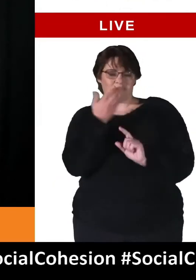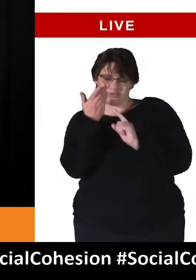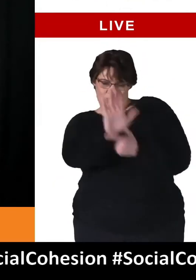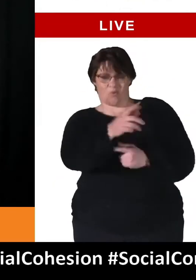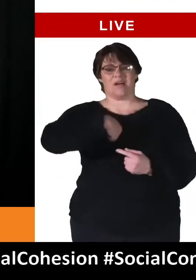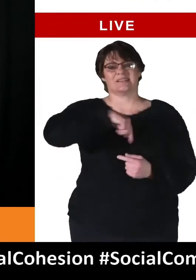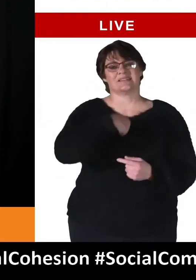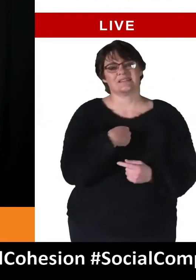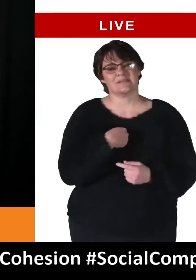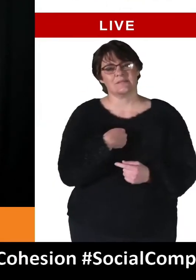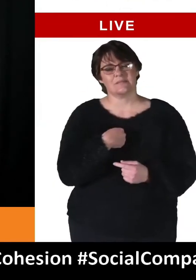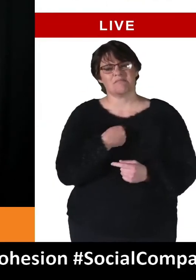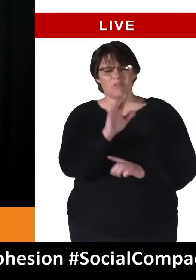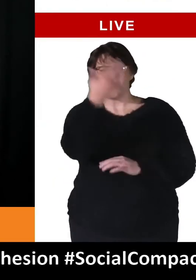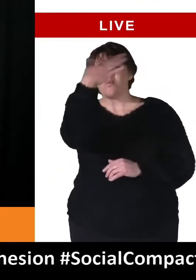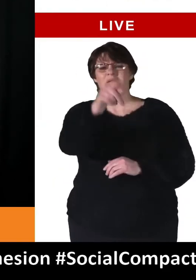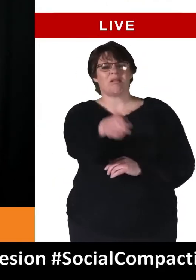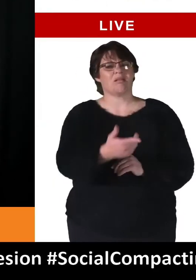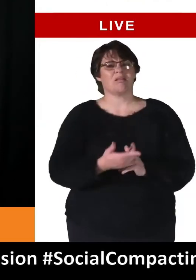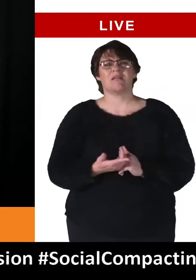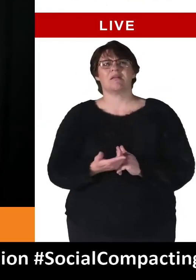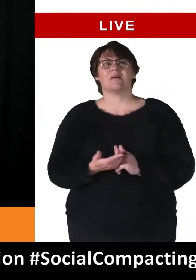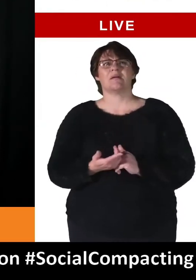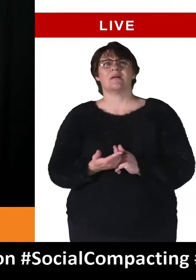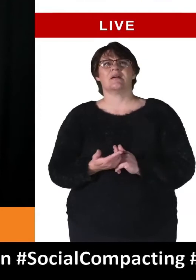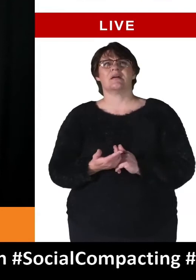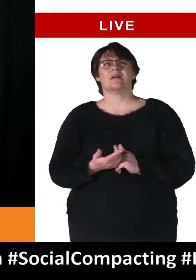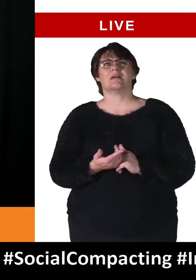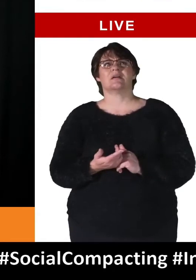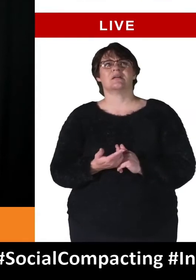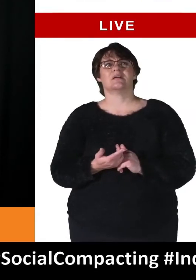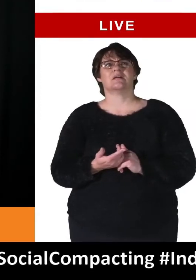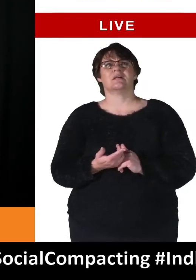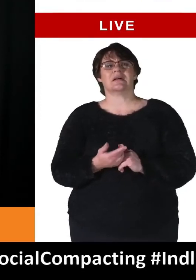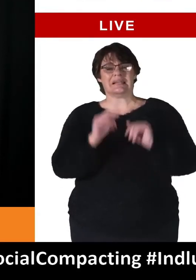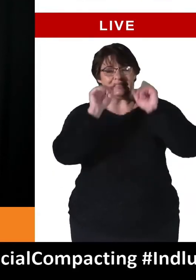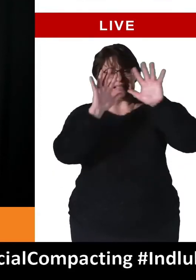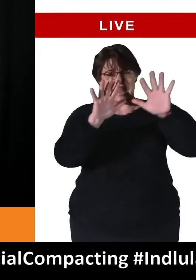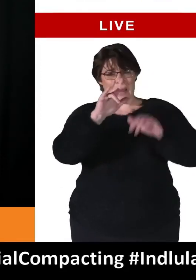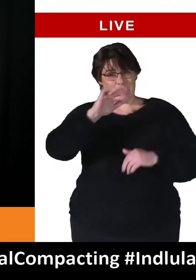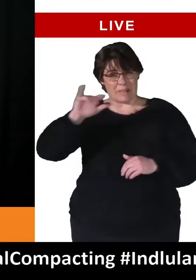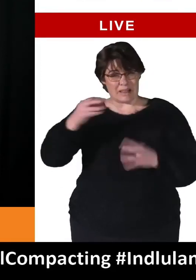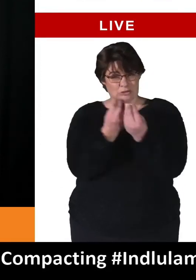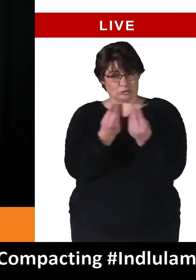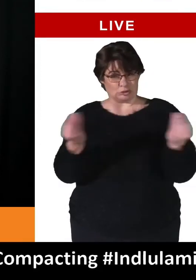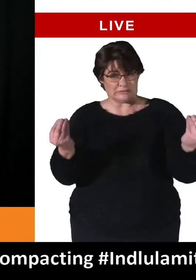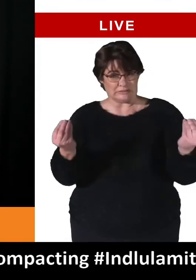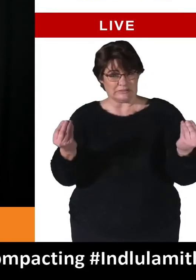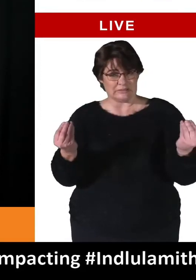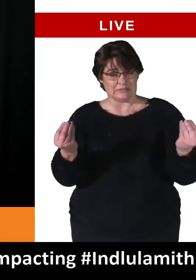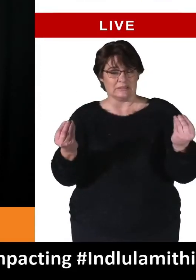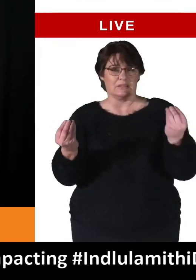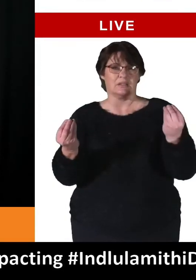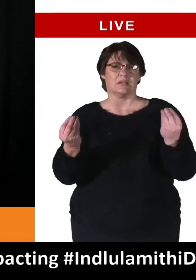that out to us. We know that we boast that 10 million children